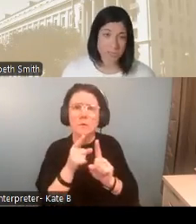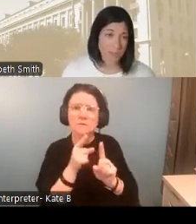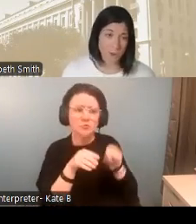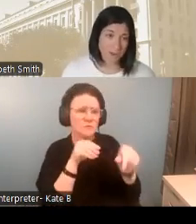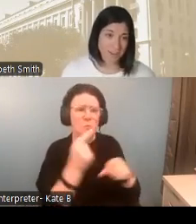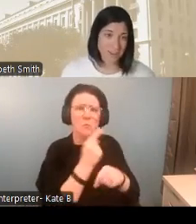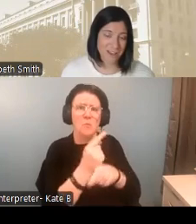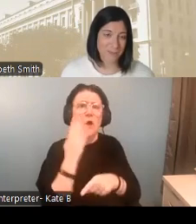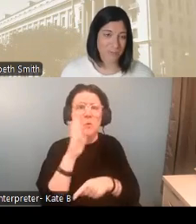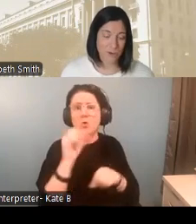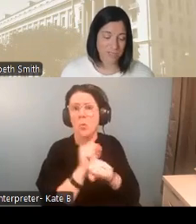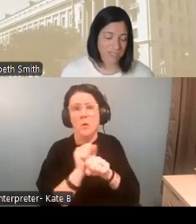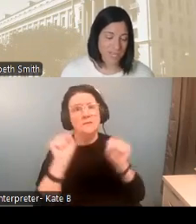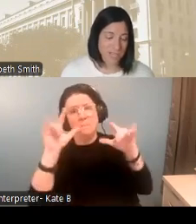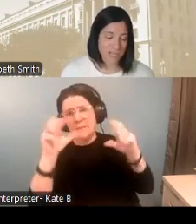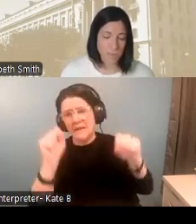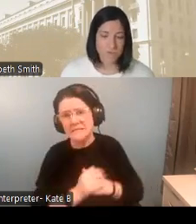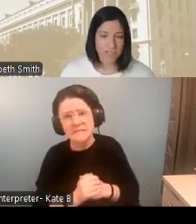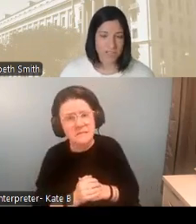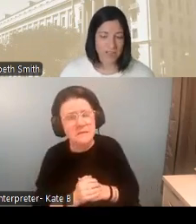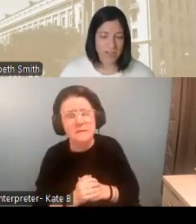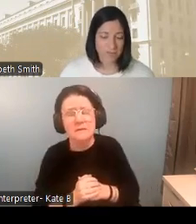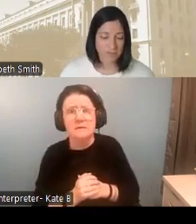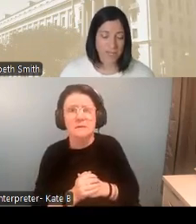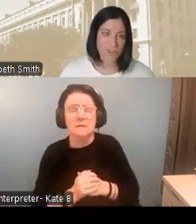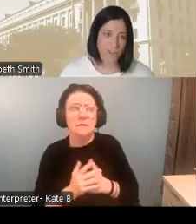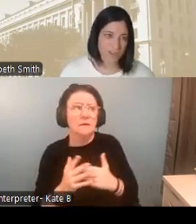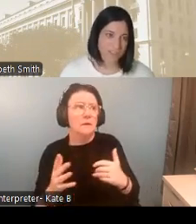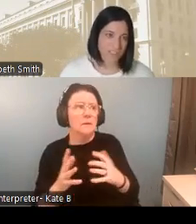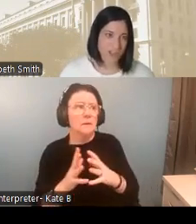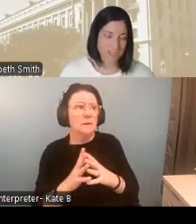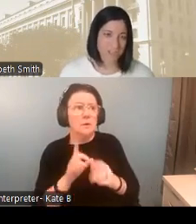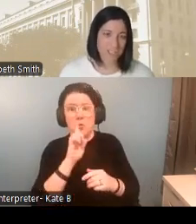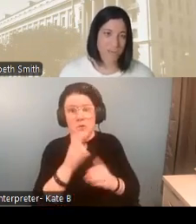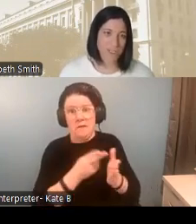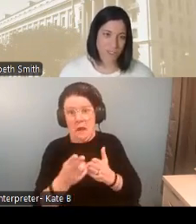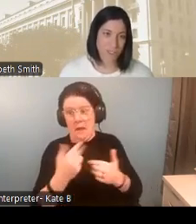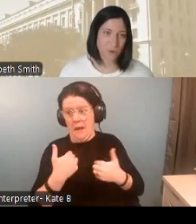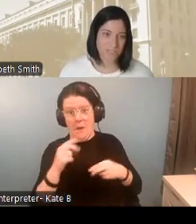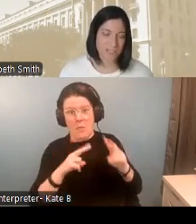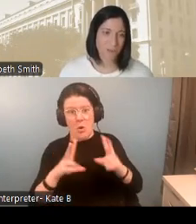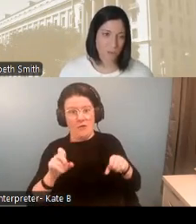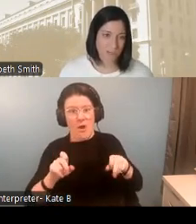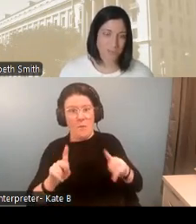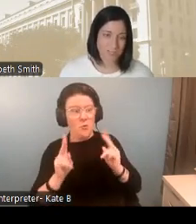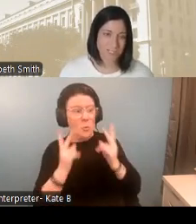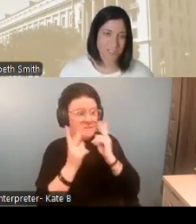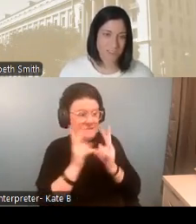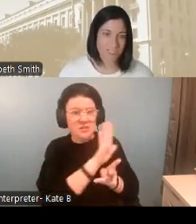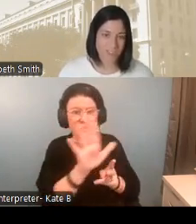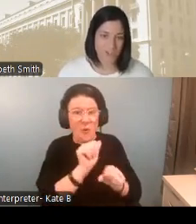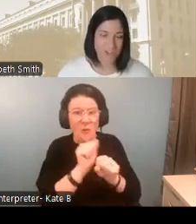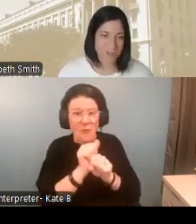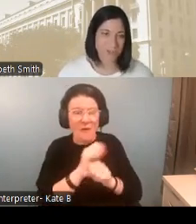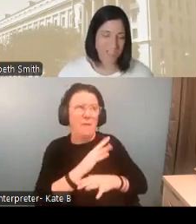really amazing work. It's one of the pleasures for us as auditors is that we get to go and see all the work that's being done